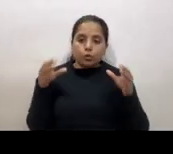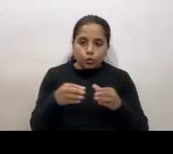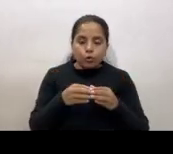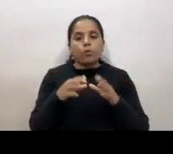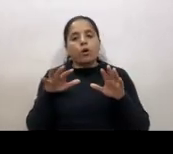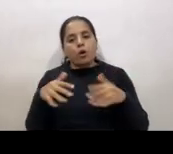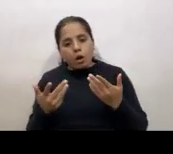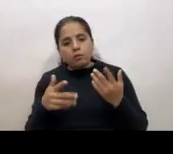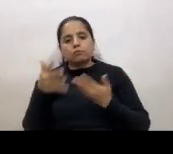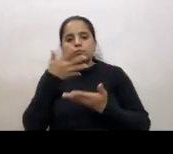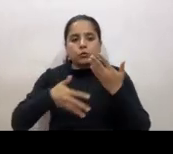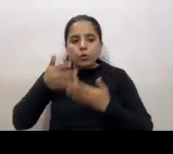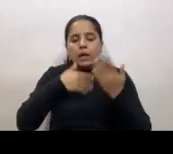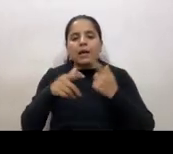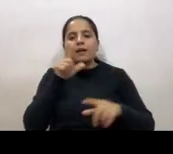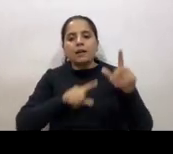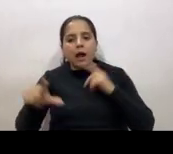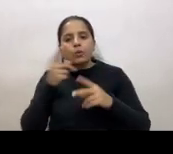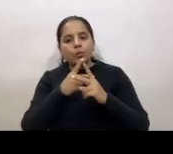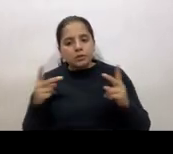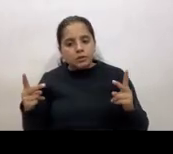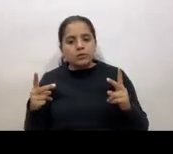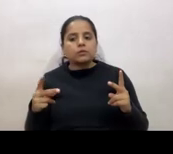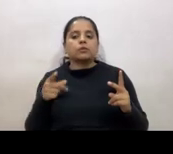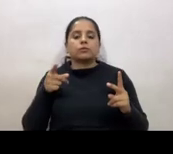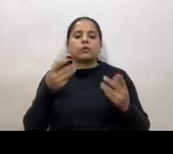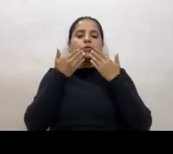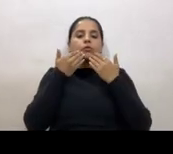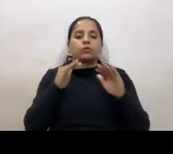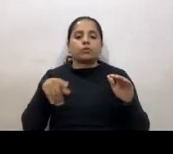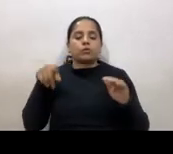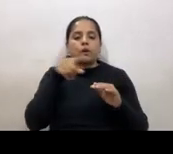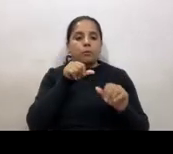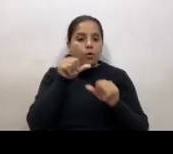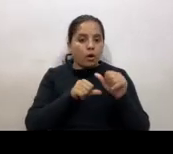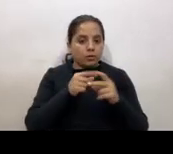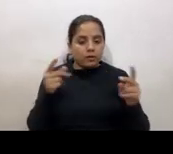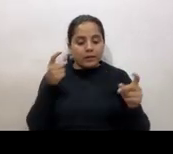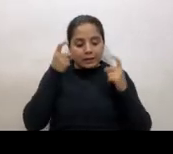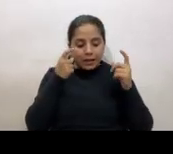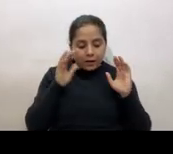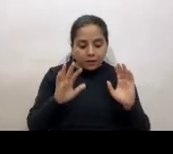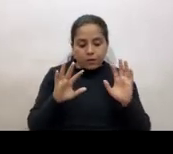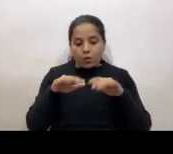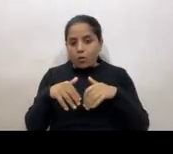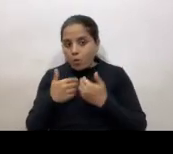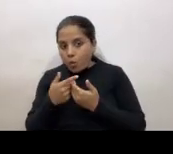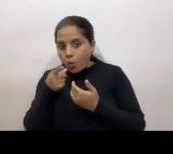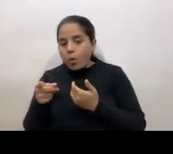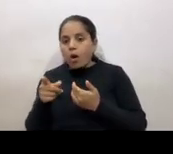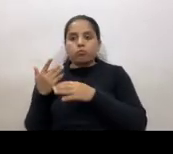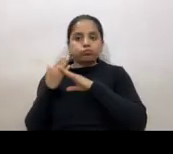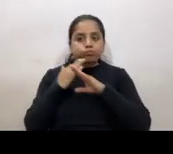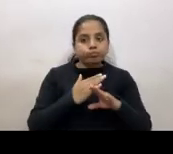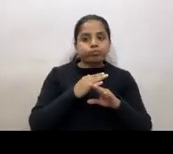a combination of languages when your students are processing or they are in the production